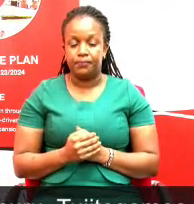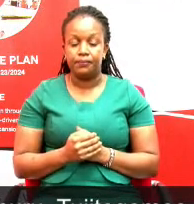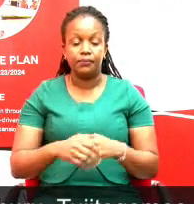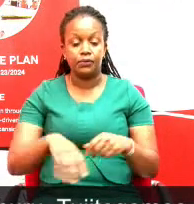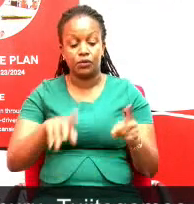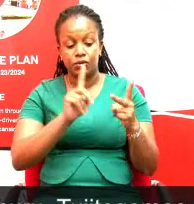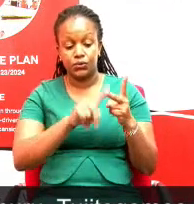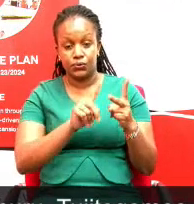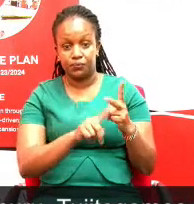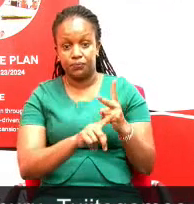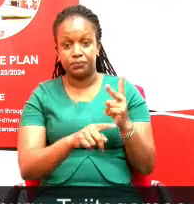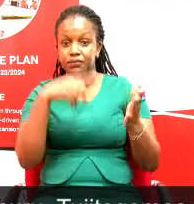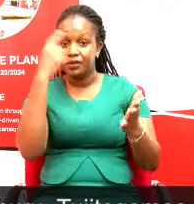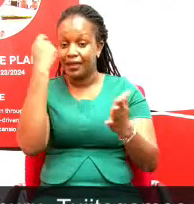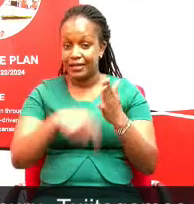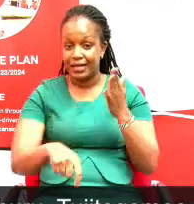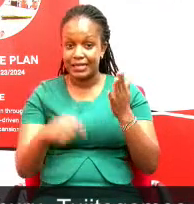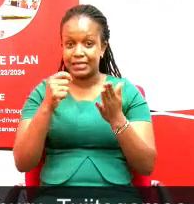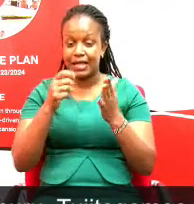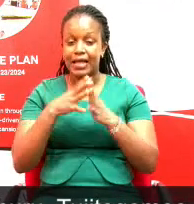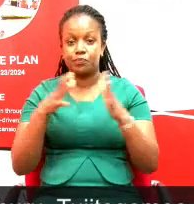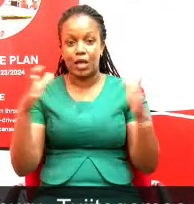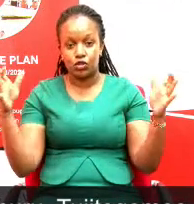2, tax-based expansion.